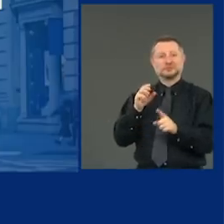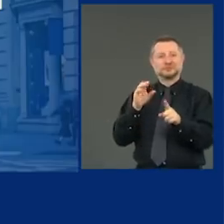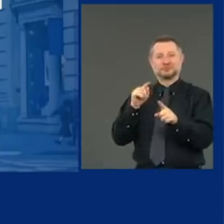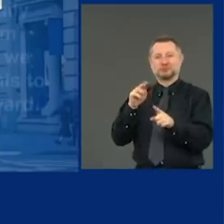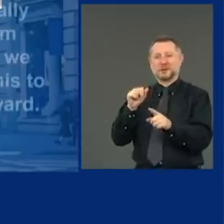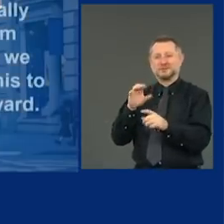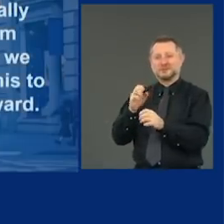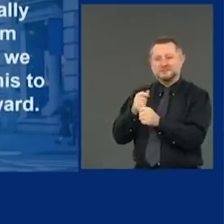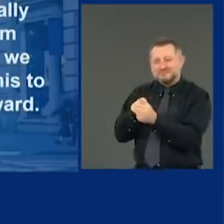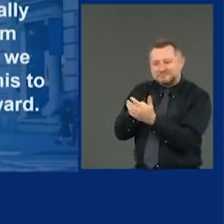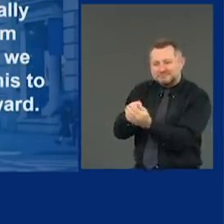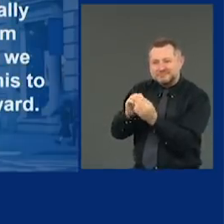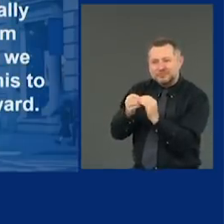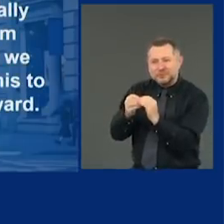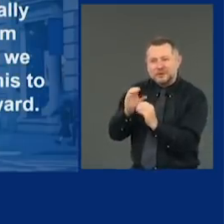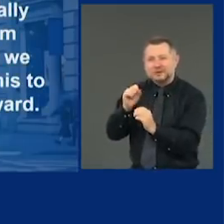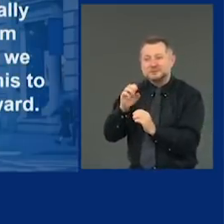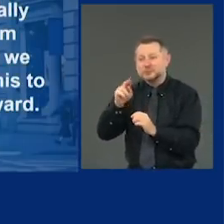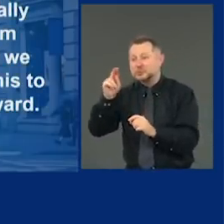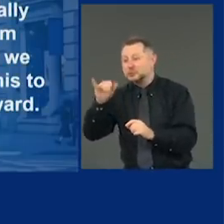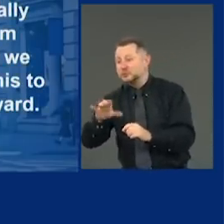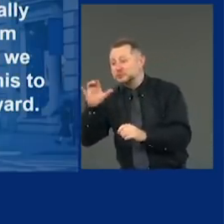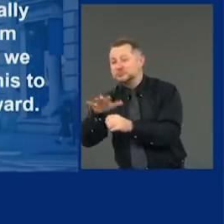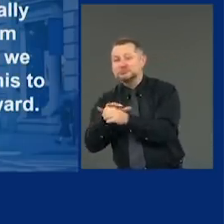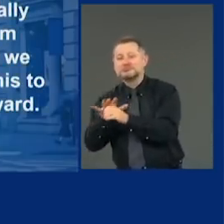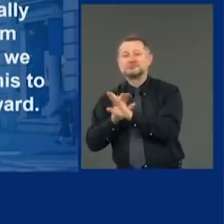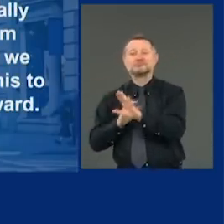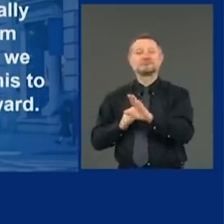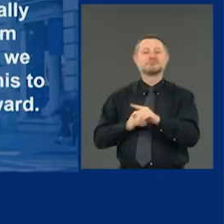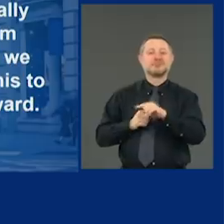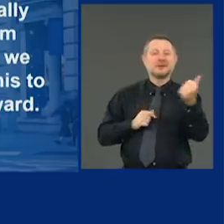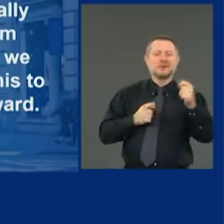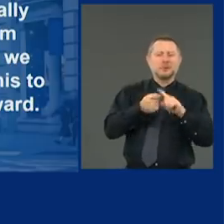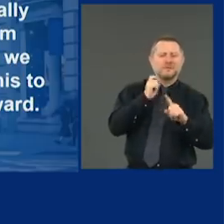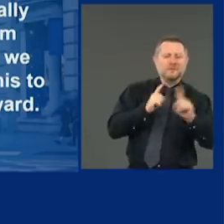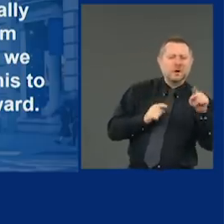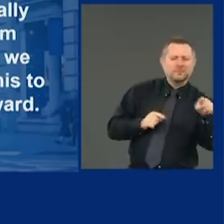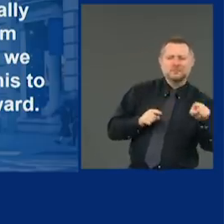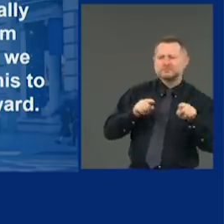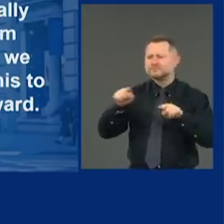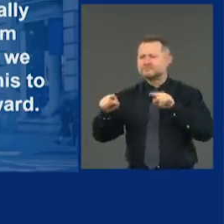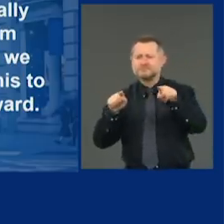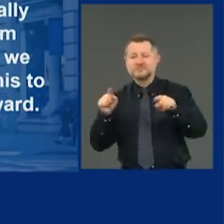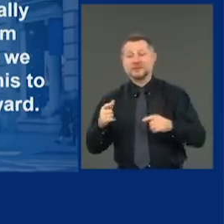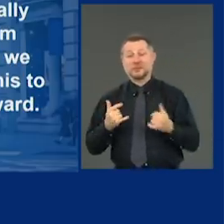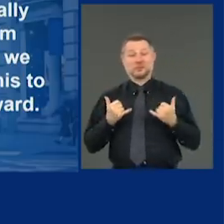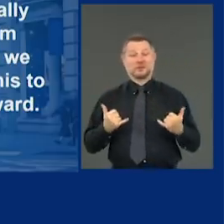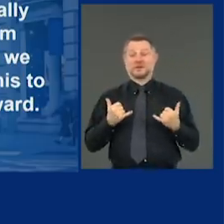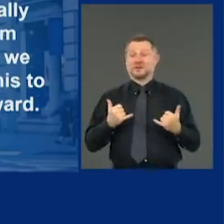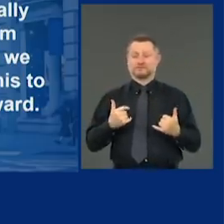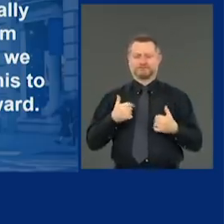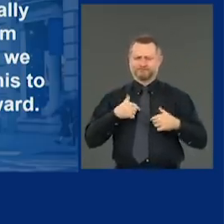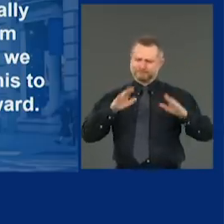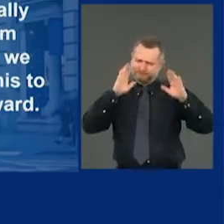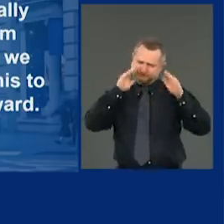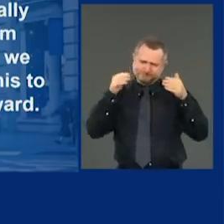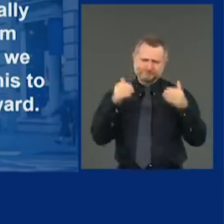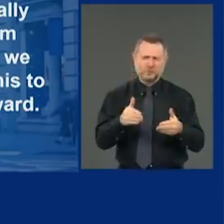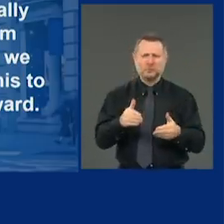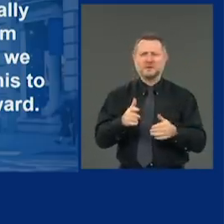infections still coming from? And we literally can now focus on those areas by zip